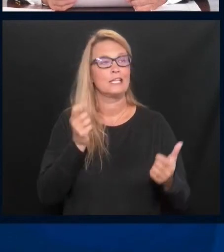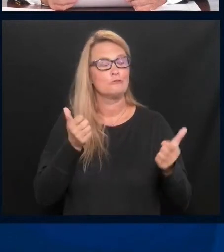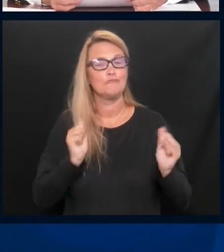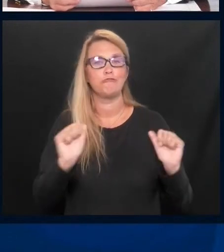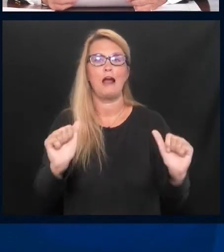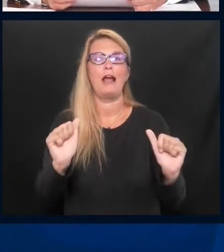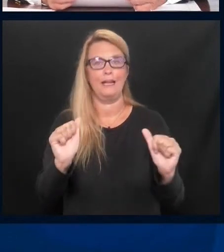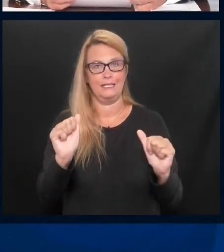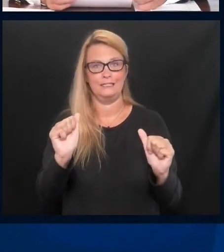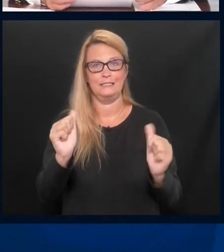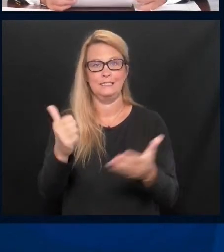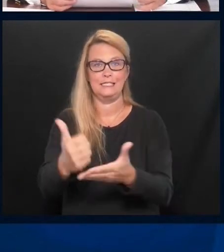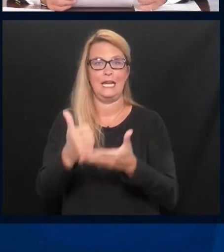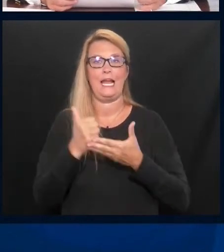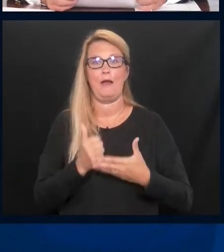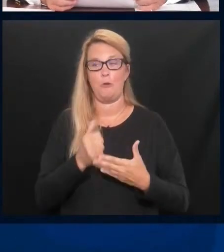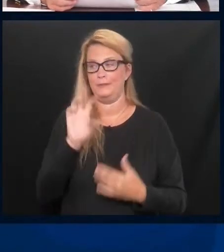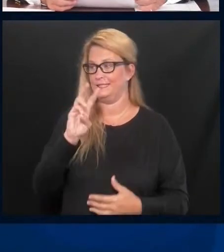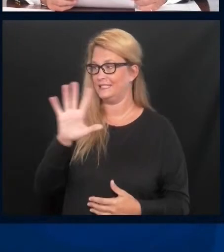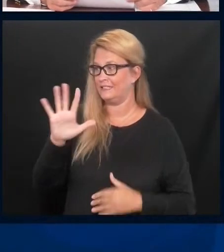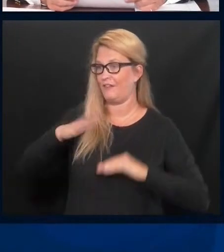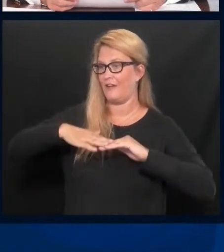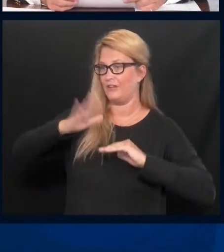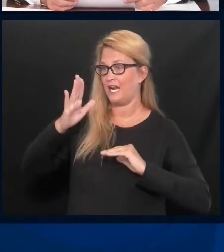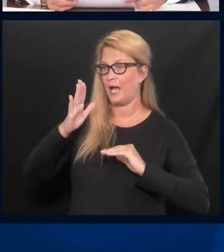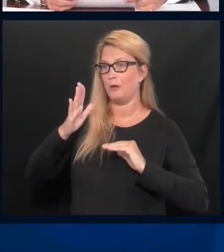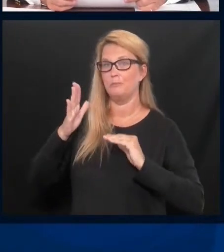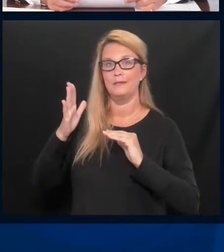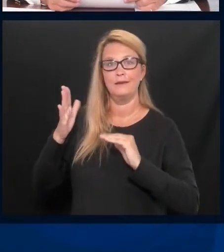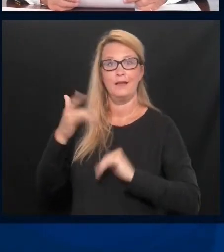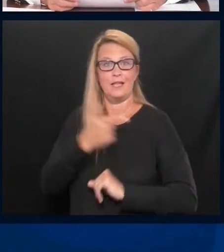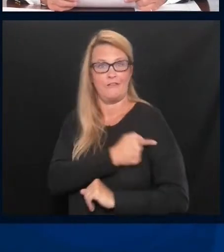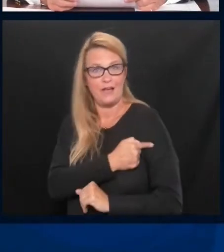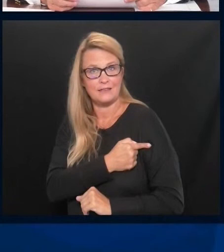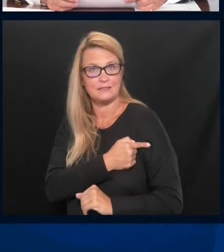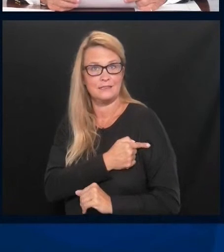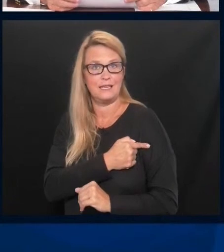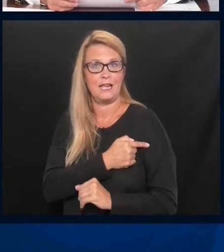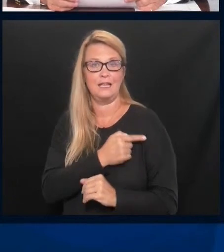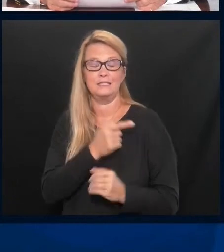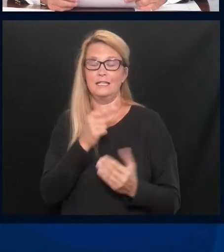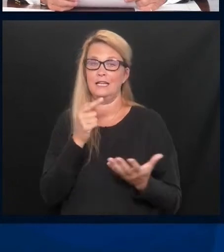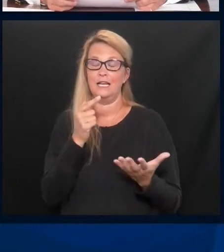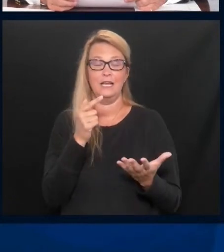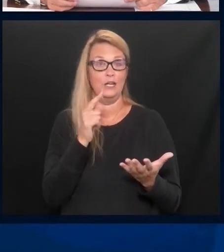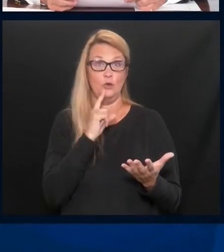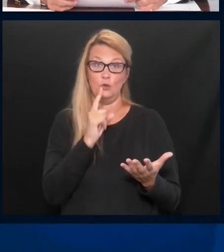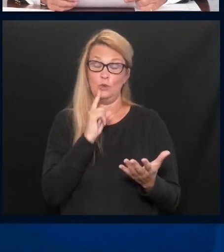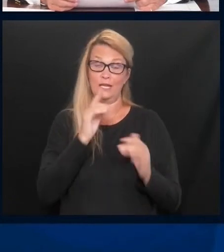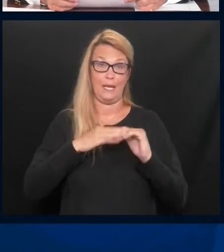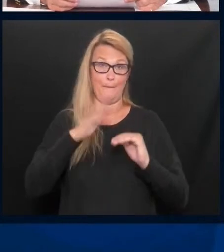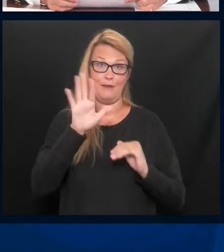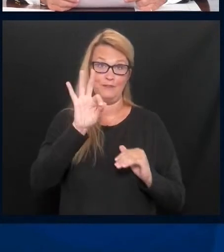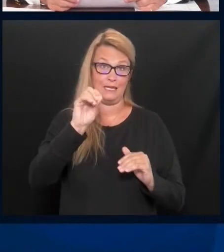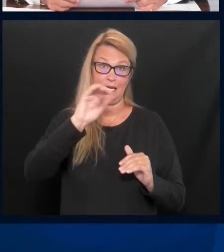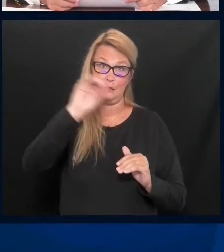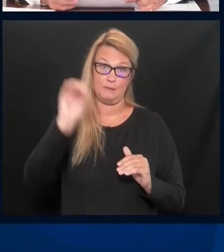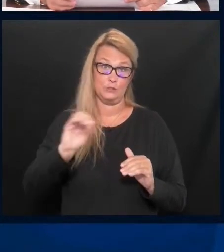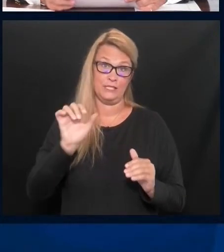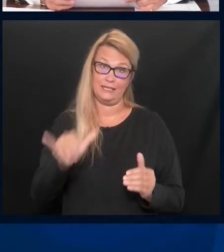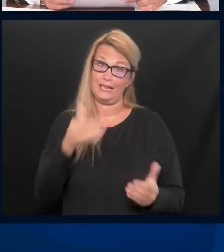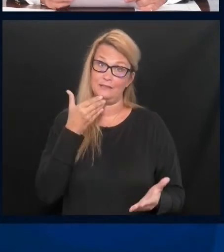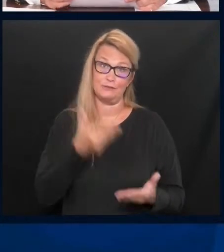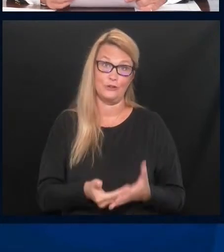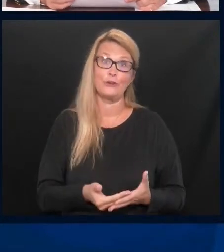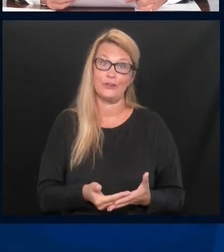get the 65 and older across the finish line. You did it. You've got them above 90%.